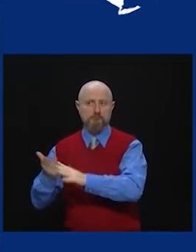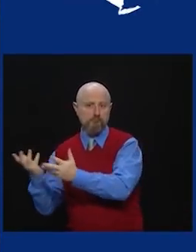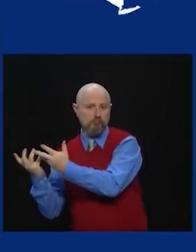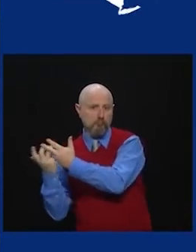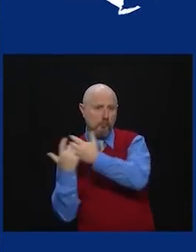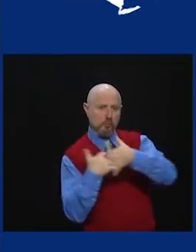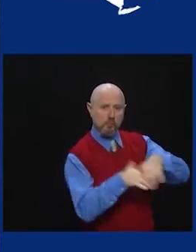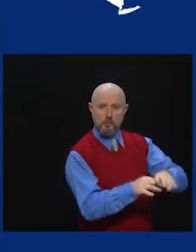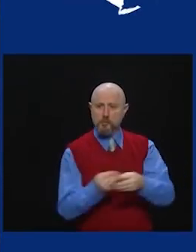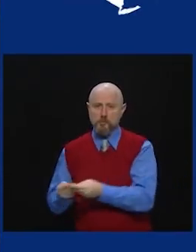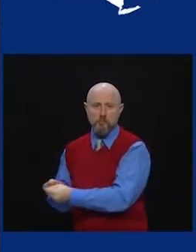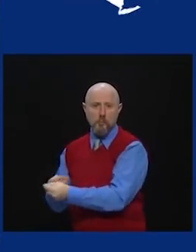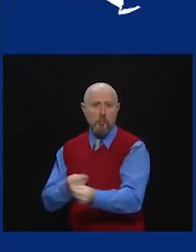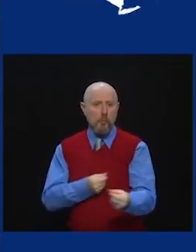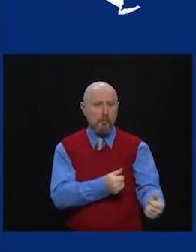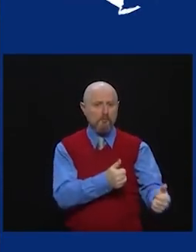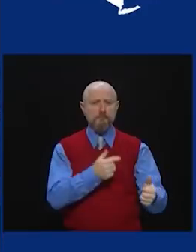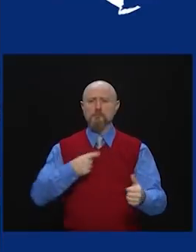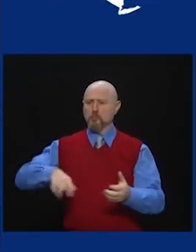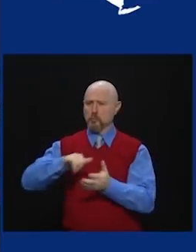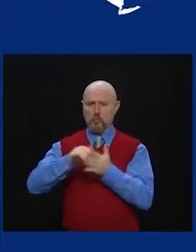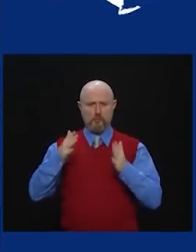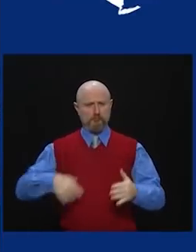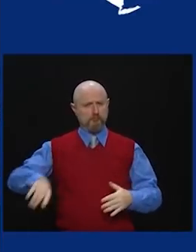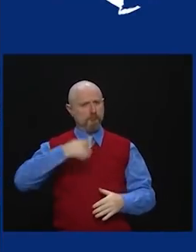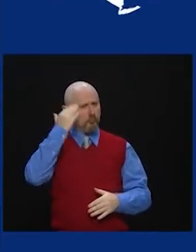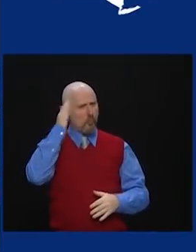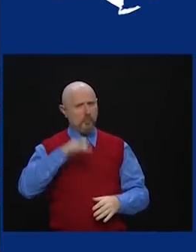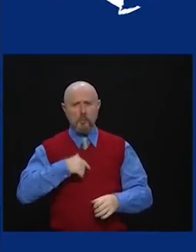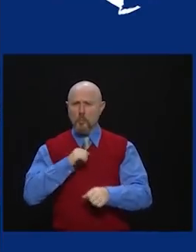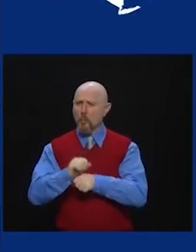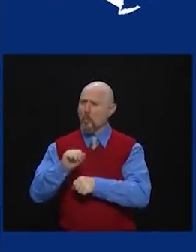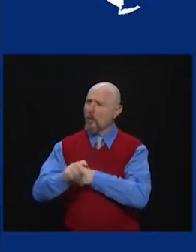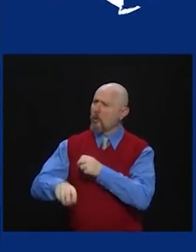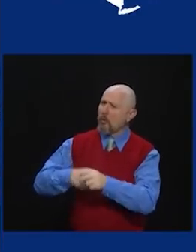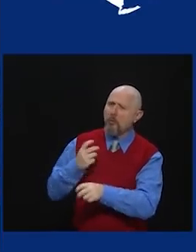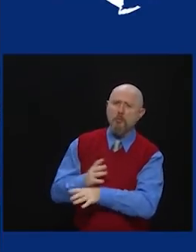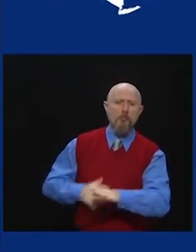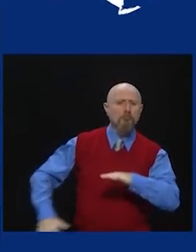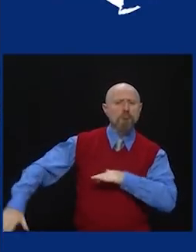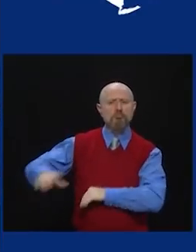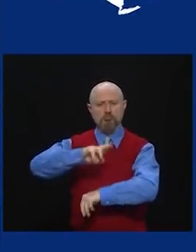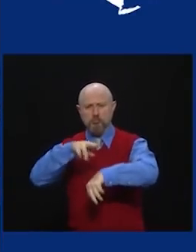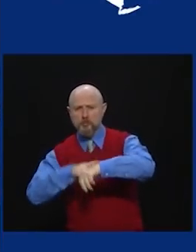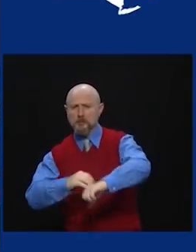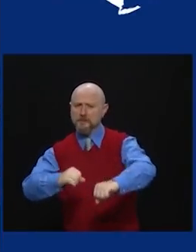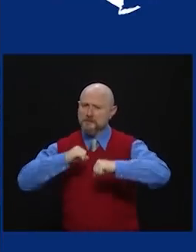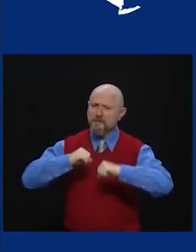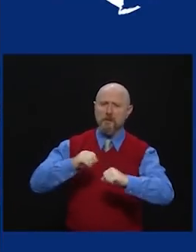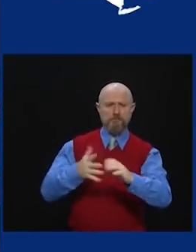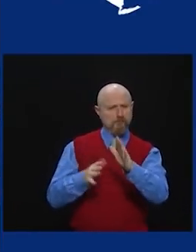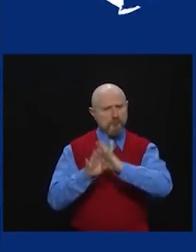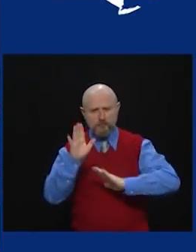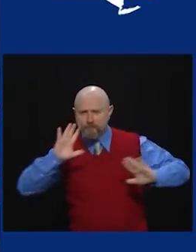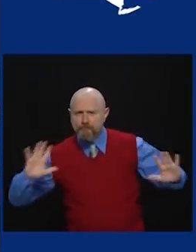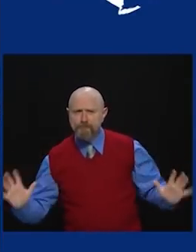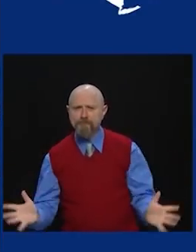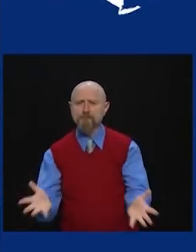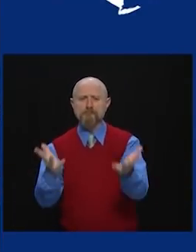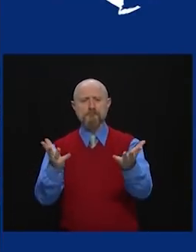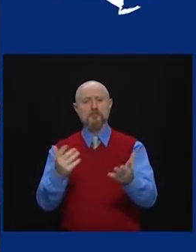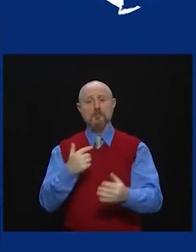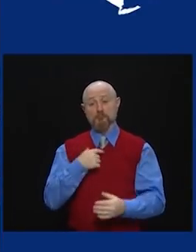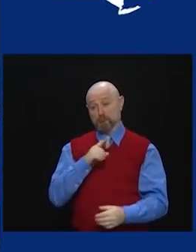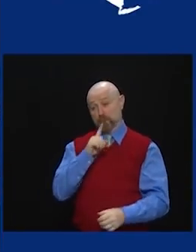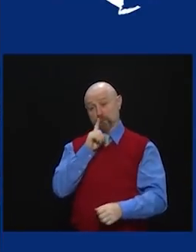should know we are working around the clock to fight this surge. And as we hit this new year, it's also an opportunity to reflect and